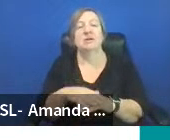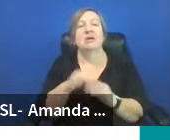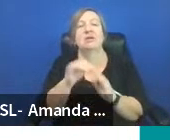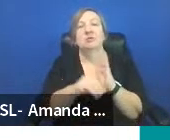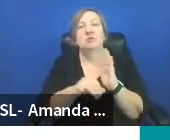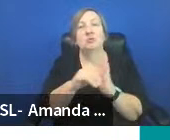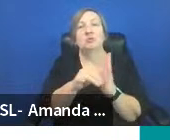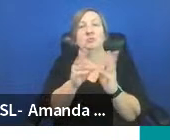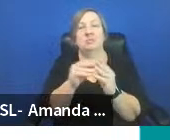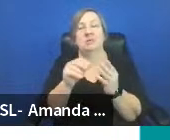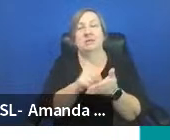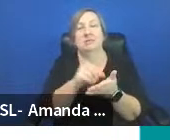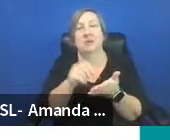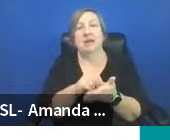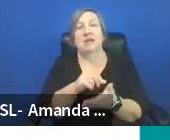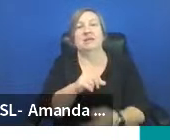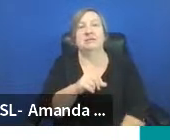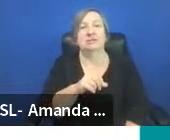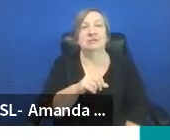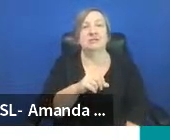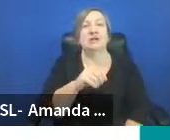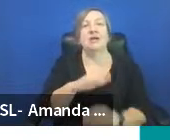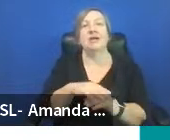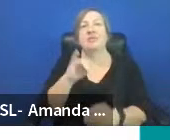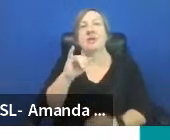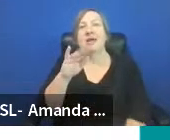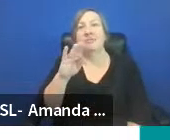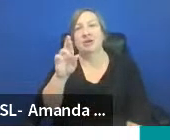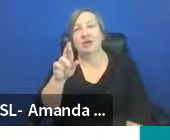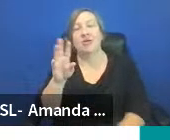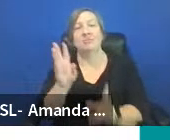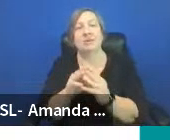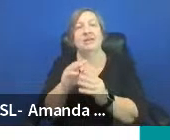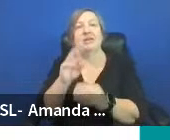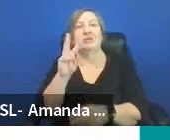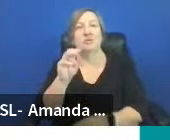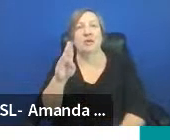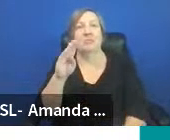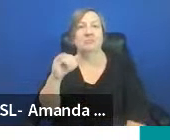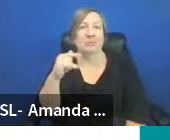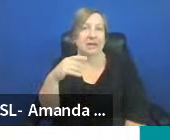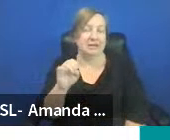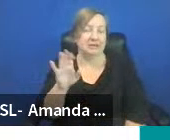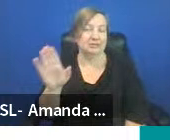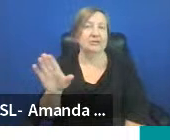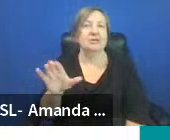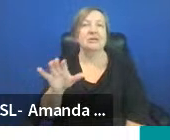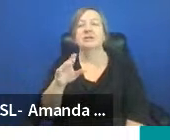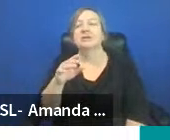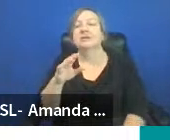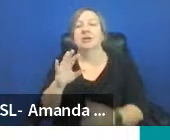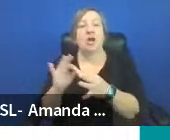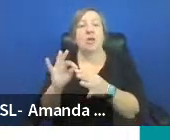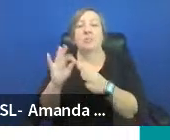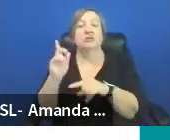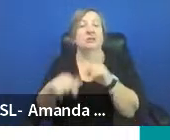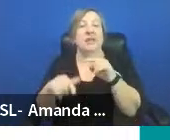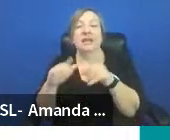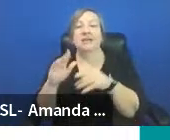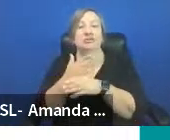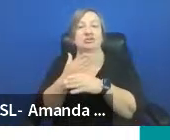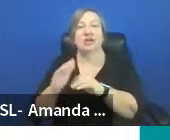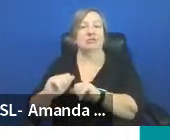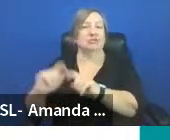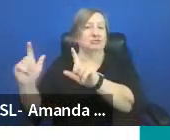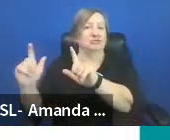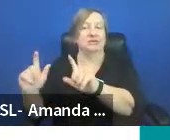page or on the IVR CAG meeting web page. Commenters will not be allowed to share their screens and will be removed from the room